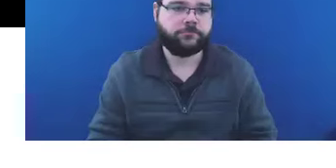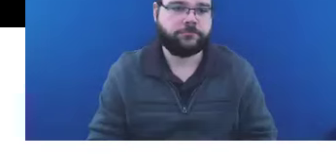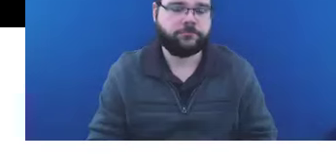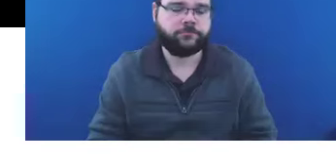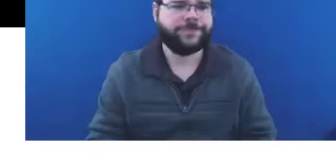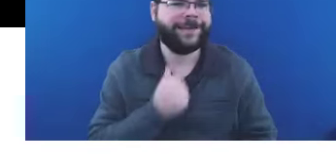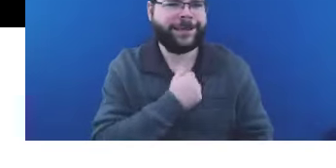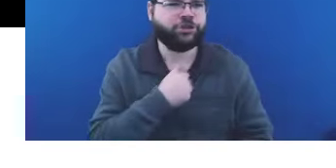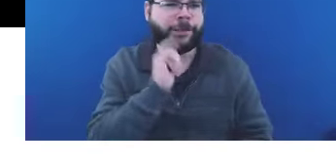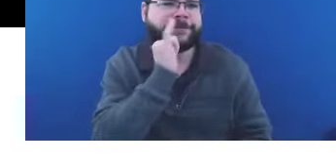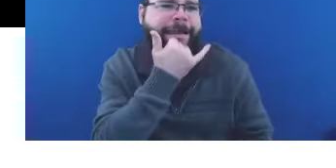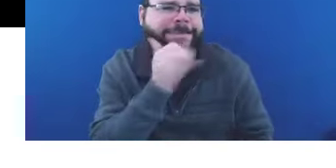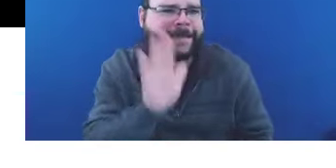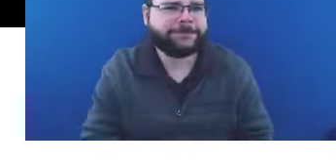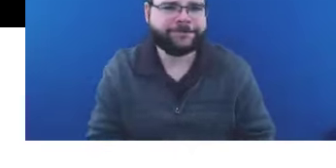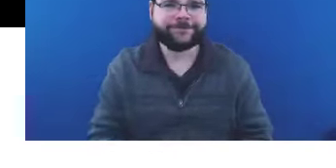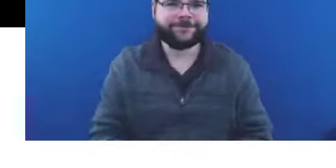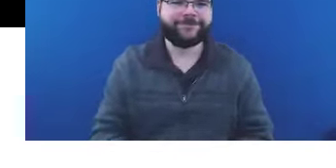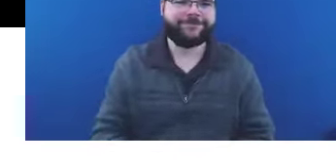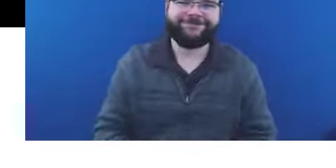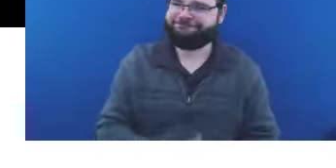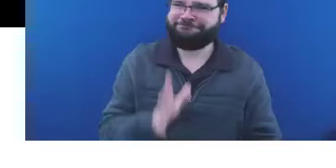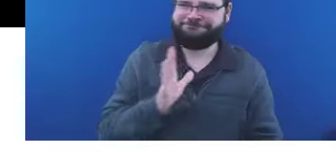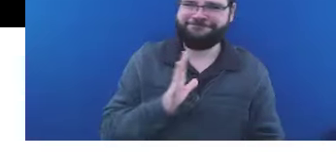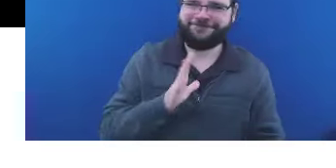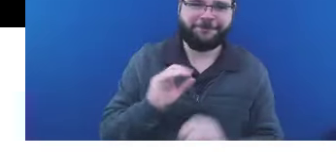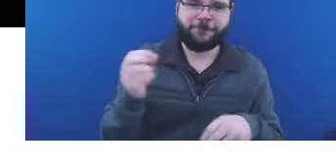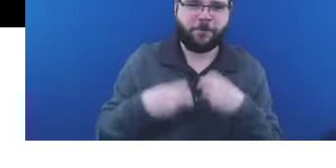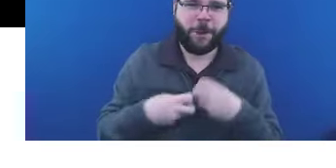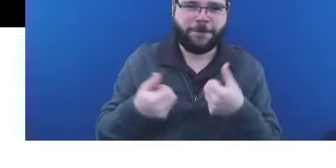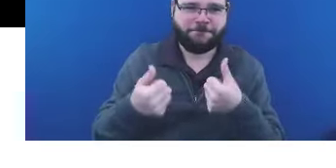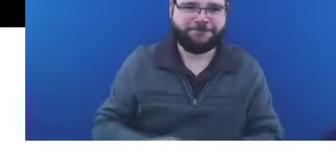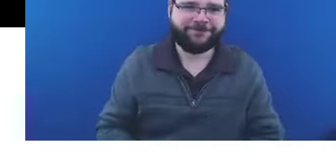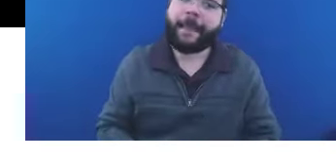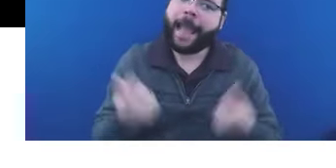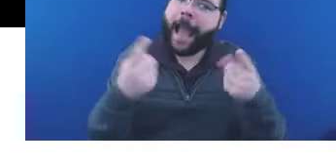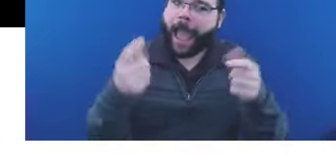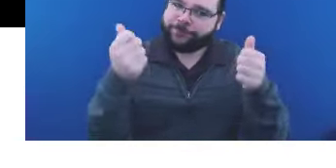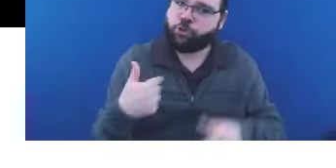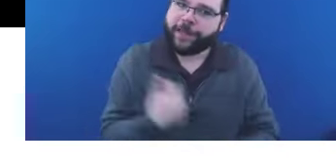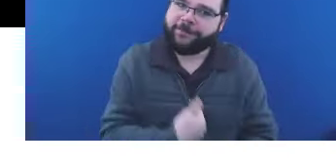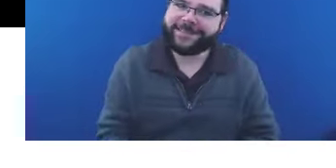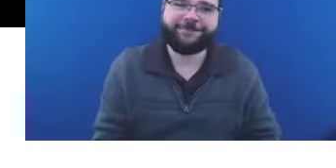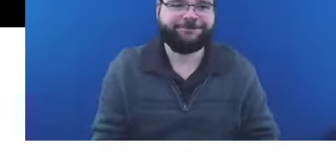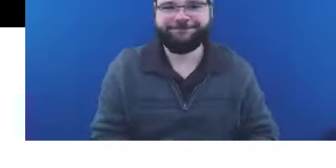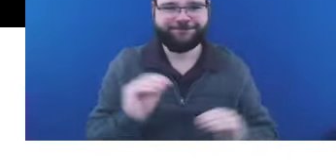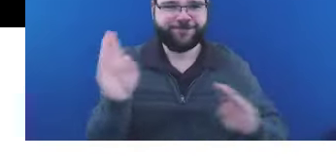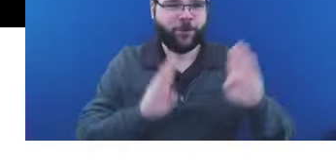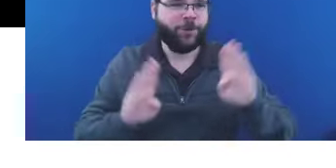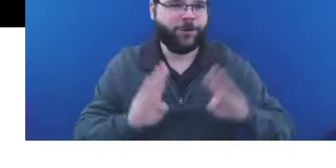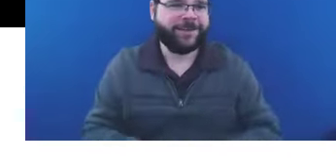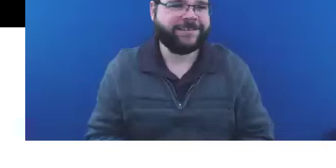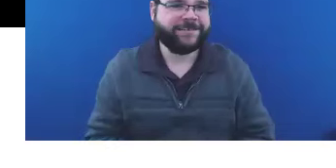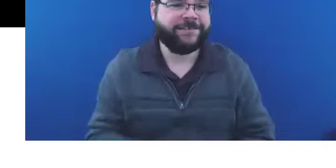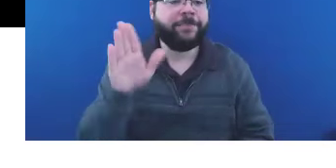Sorry, that was on accident. Oh, that's okay. No problem. That happens to all of us. No worries. Well,